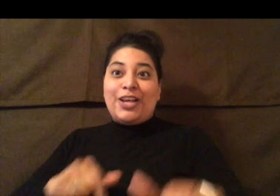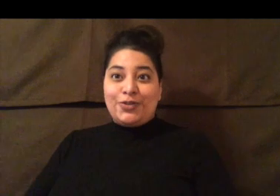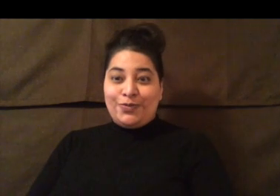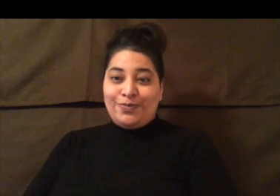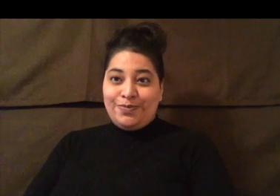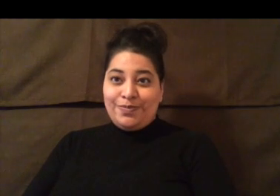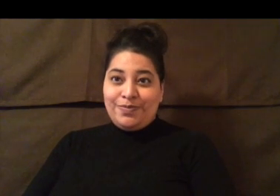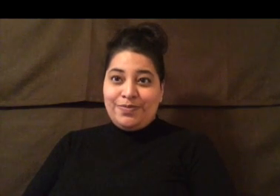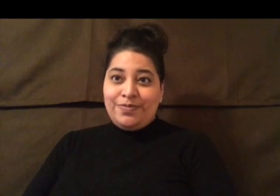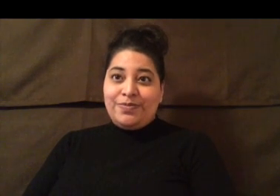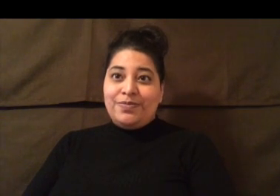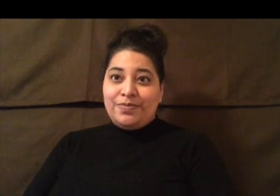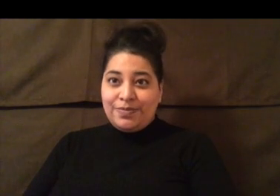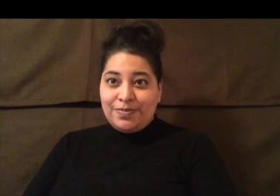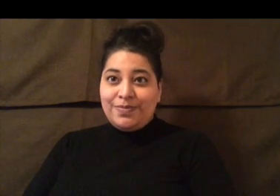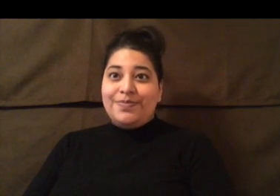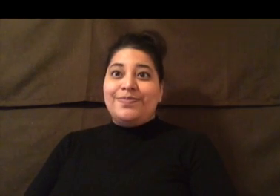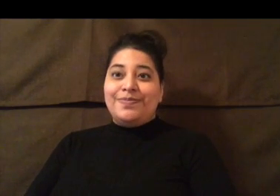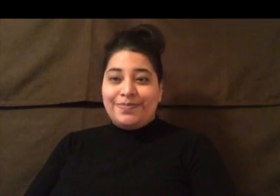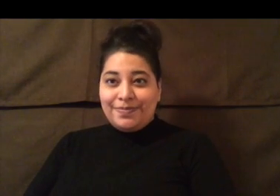That's your answer, guys.